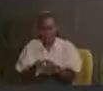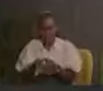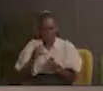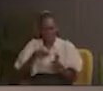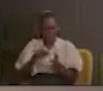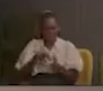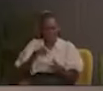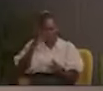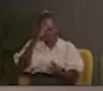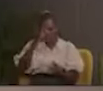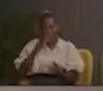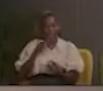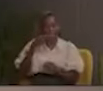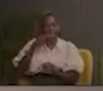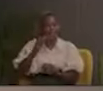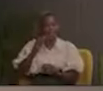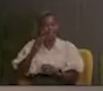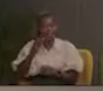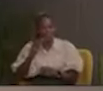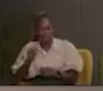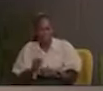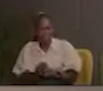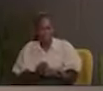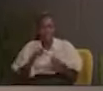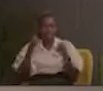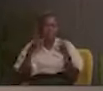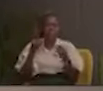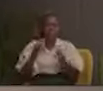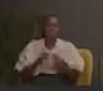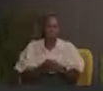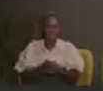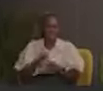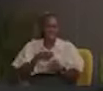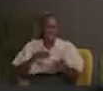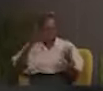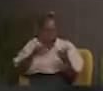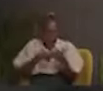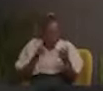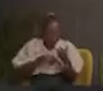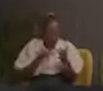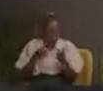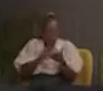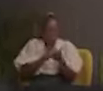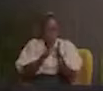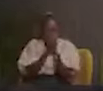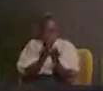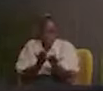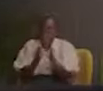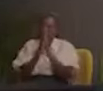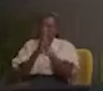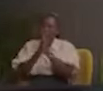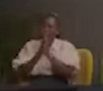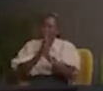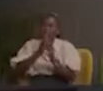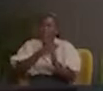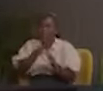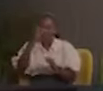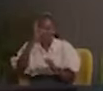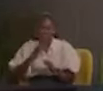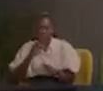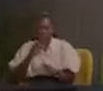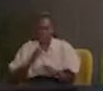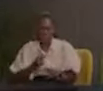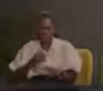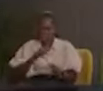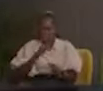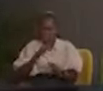Osborne, Charles and Francis Hunter. I devoured those materials, praying and fasting sincerely. I didn't pray and fast because I was